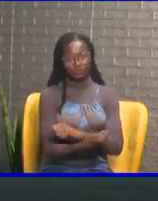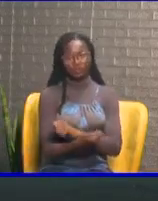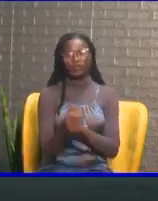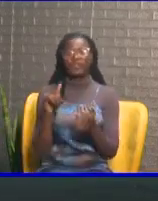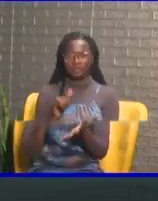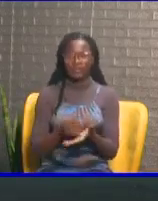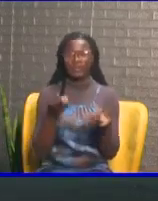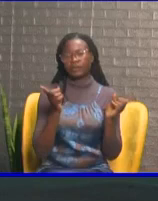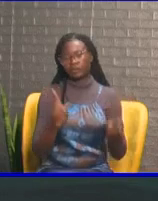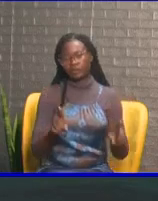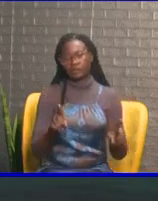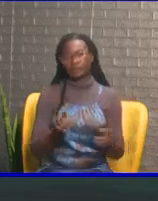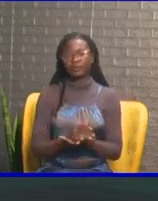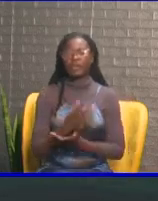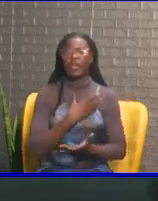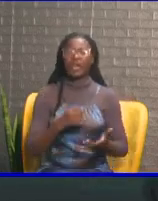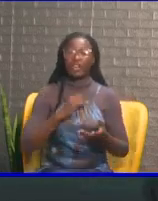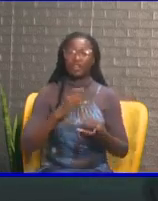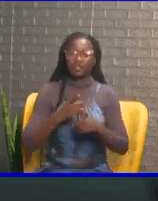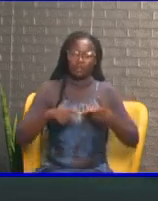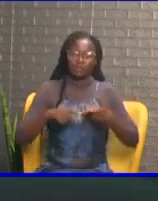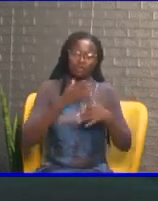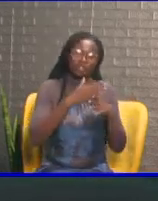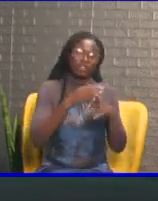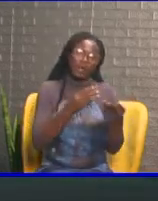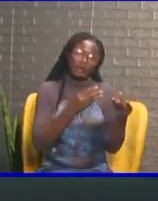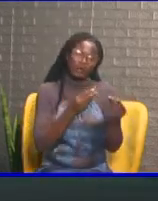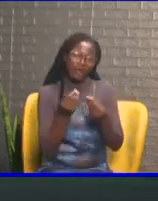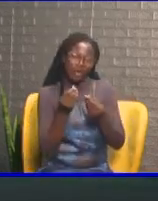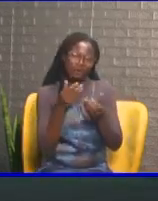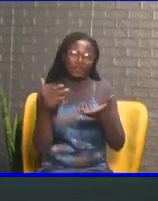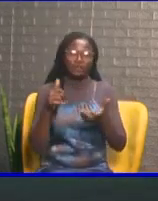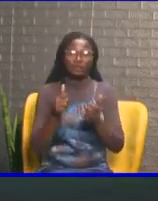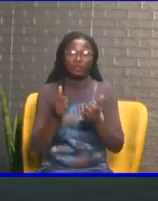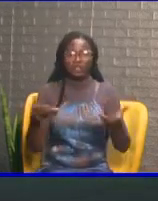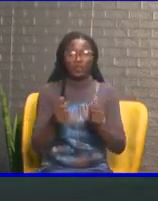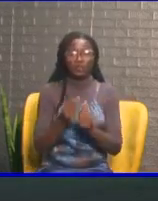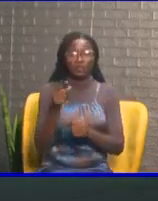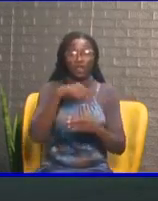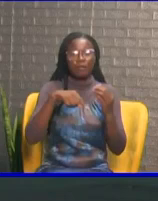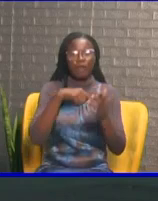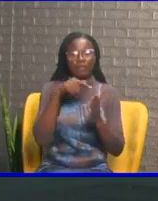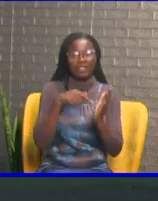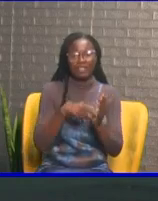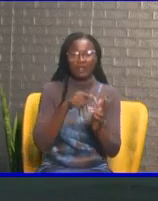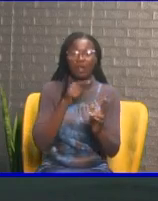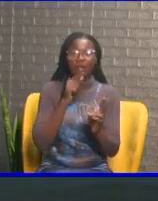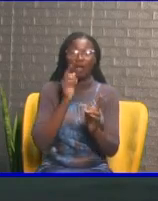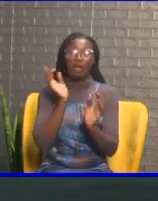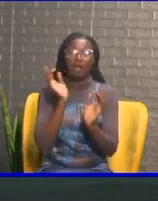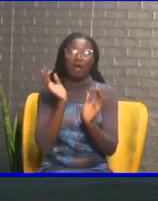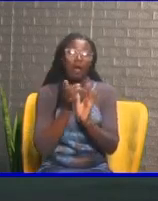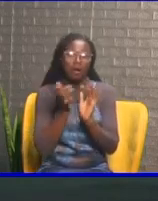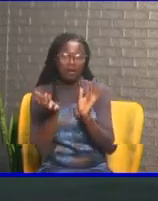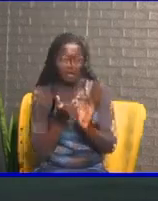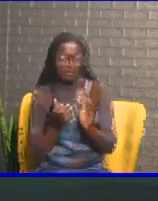actually occurs. And I just want to share briefly here about this point of contact.